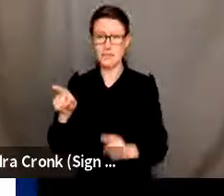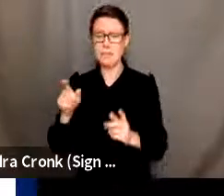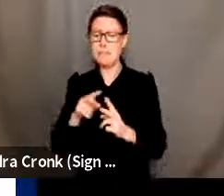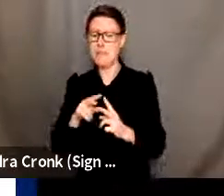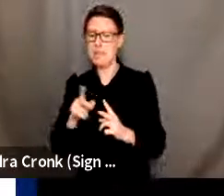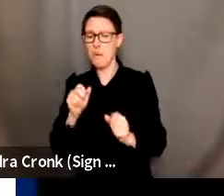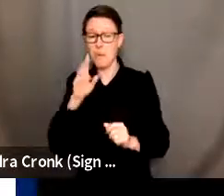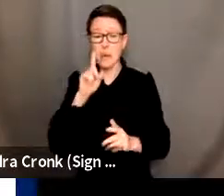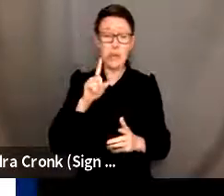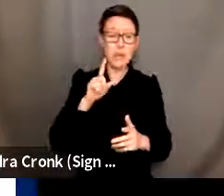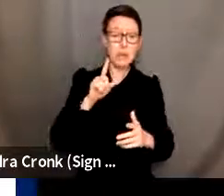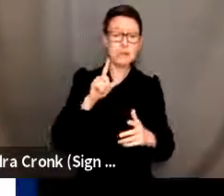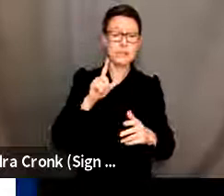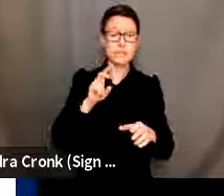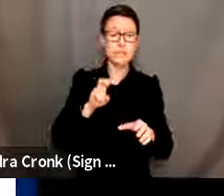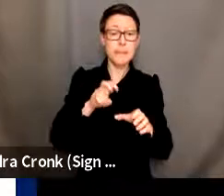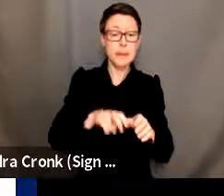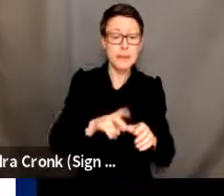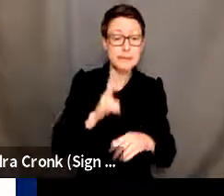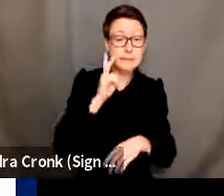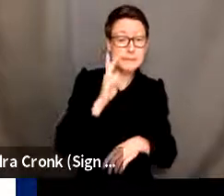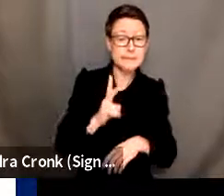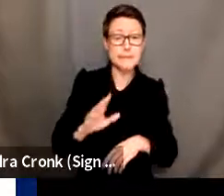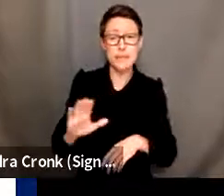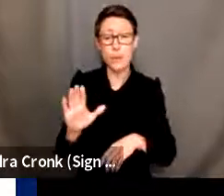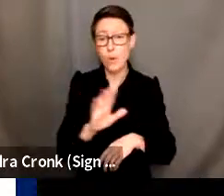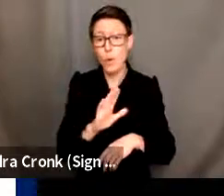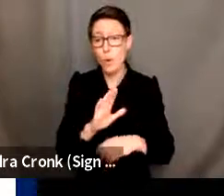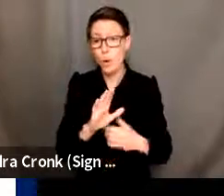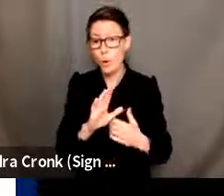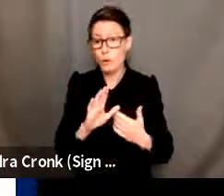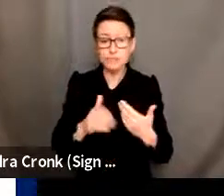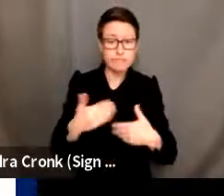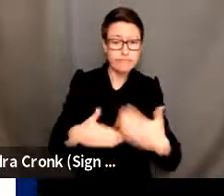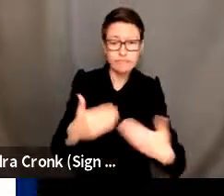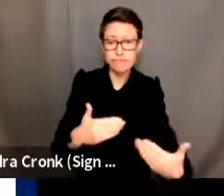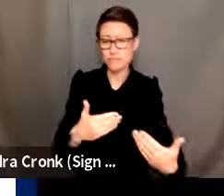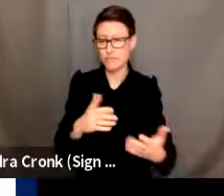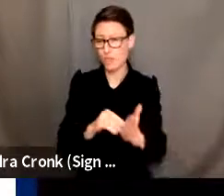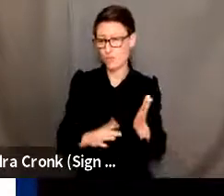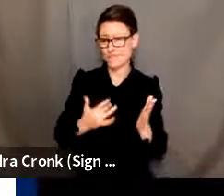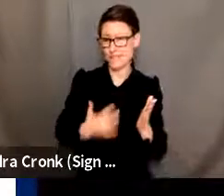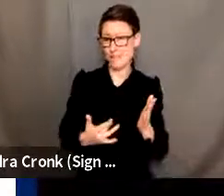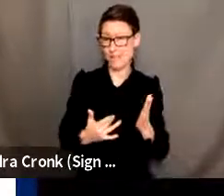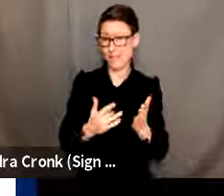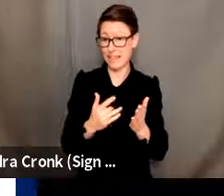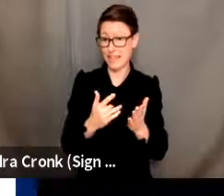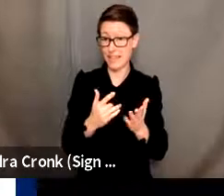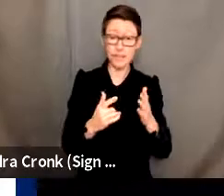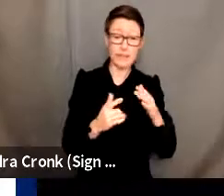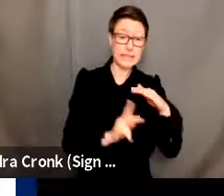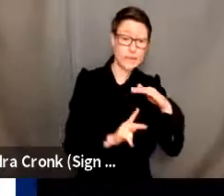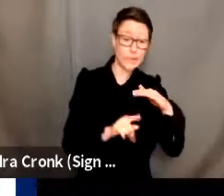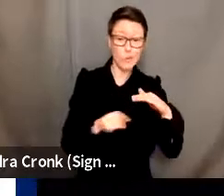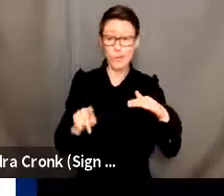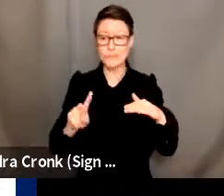you are making with these students. Students typically are in grades kinder through second, but we also have helped other